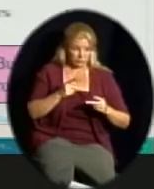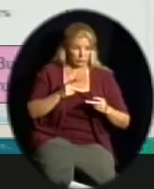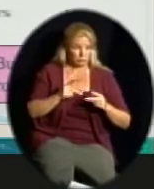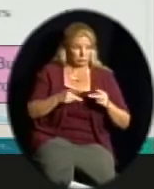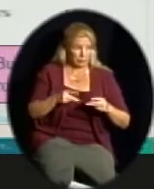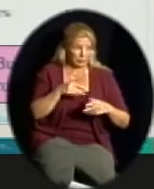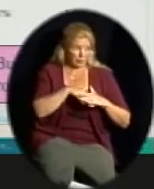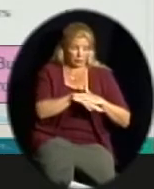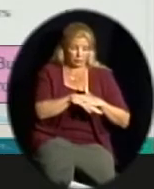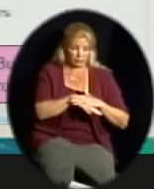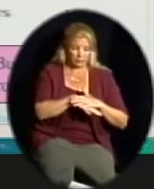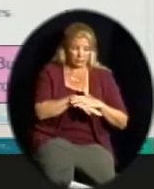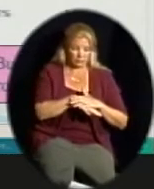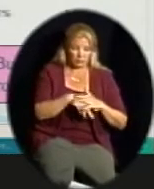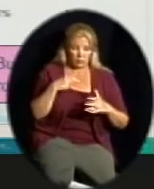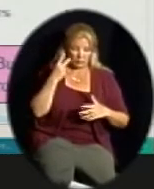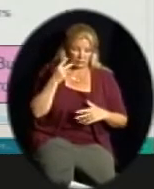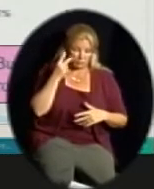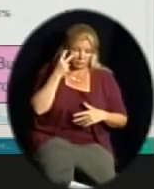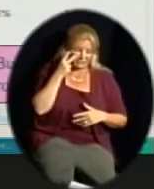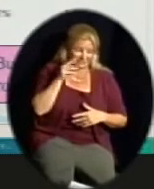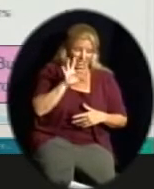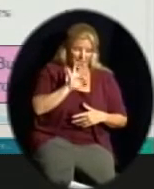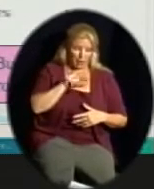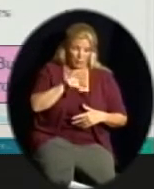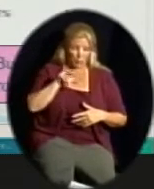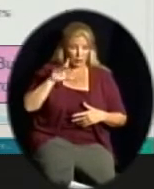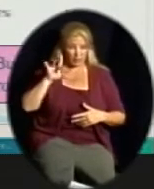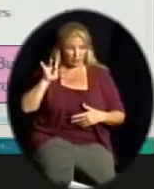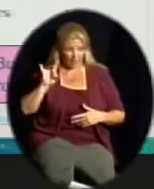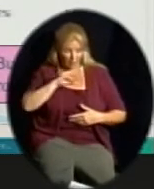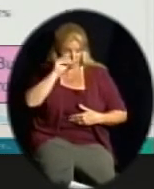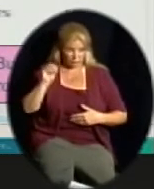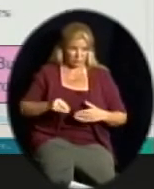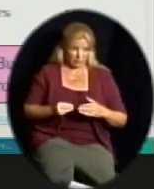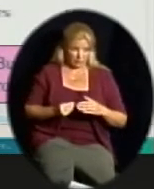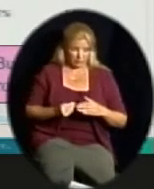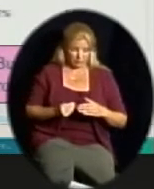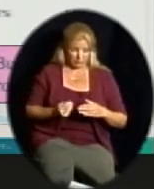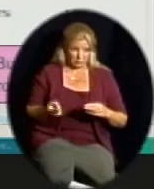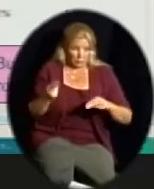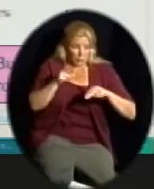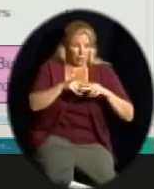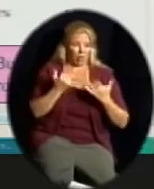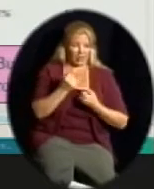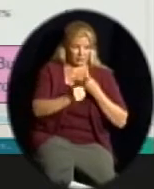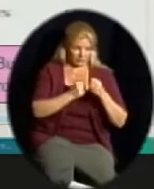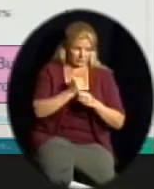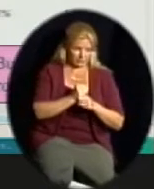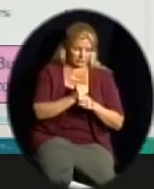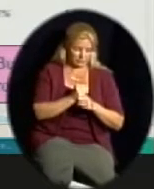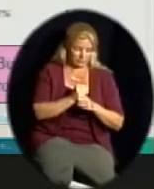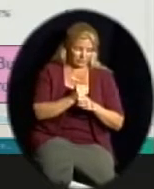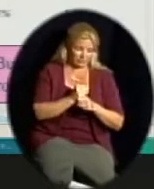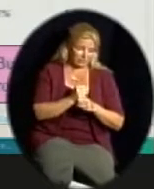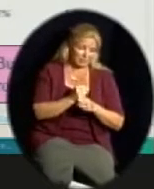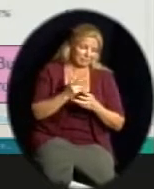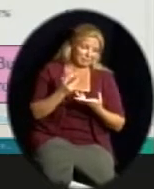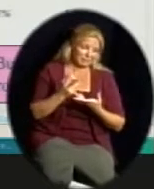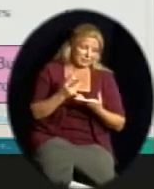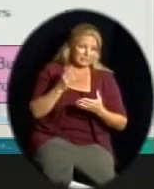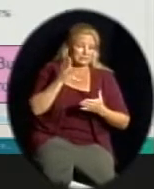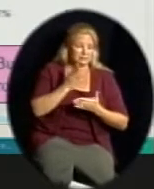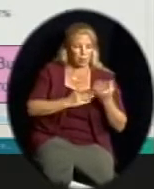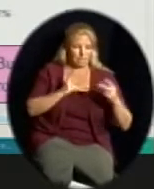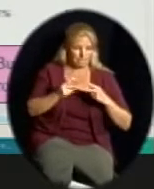year, for the people in the community who are new to following the budgets in education, or